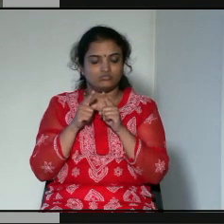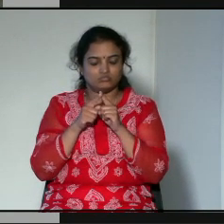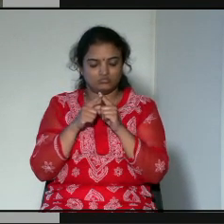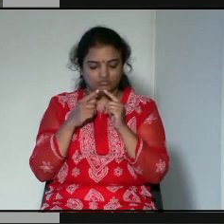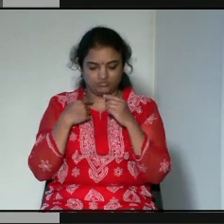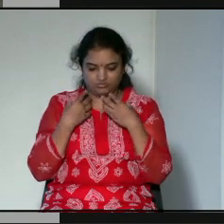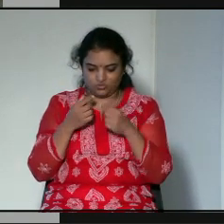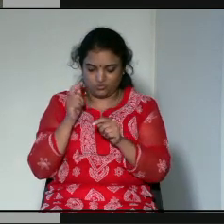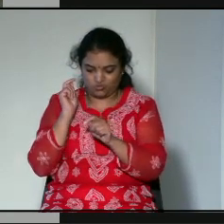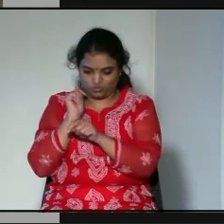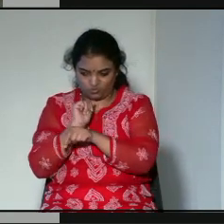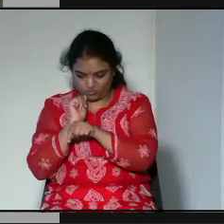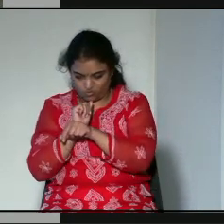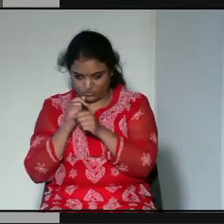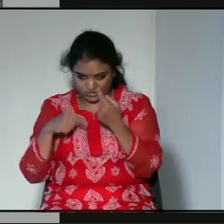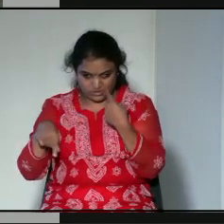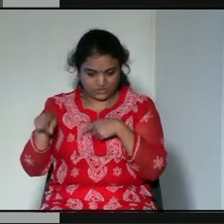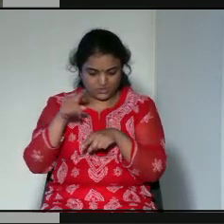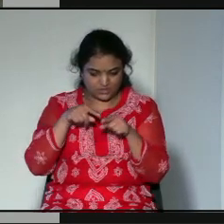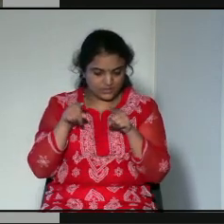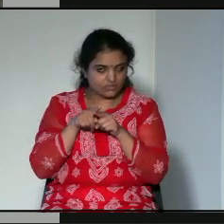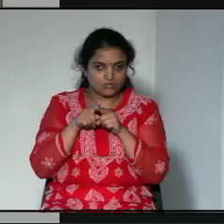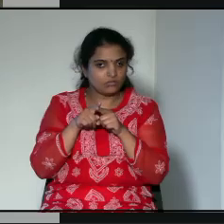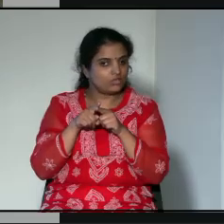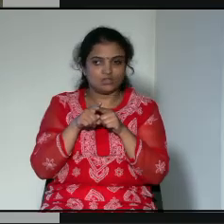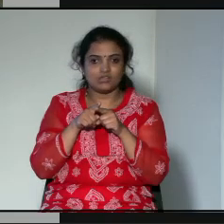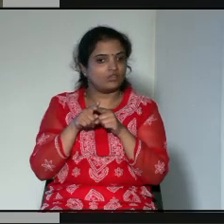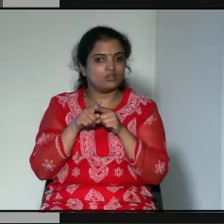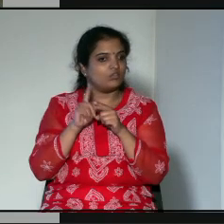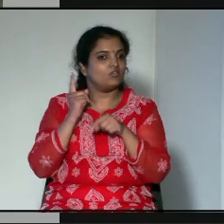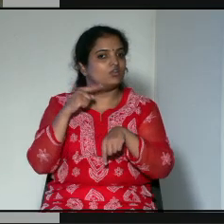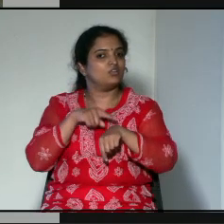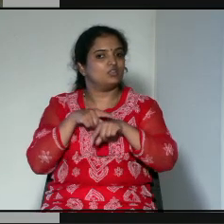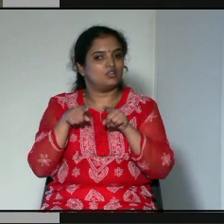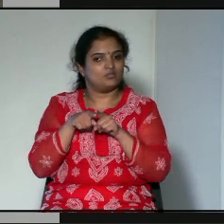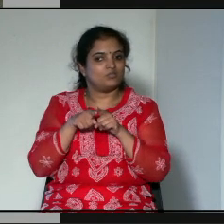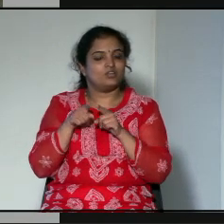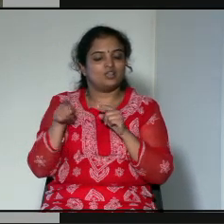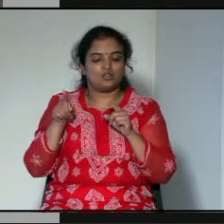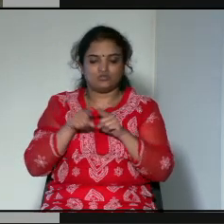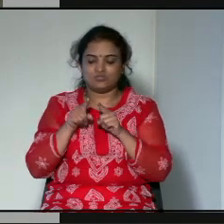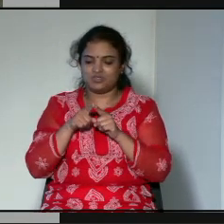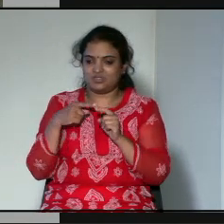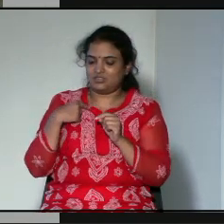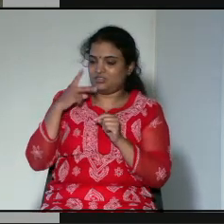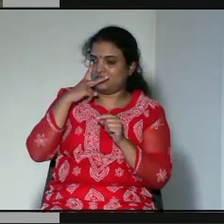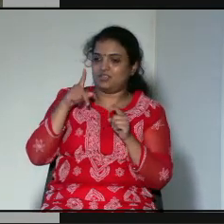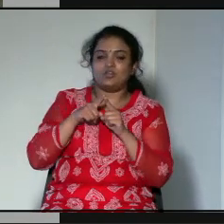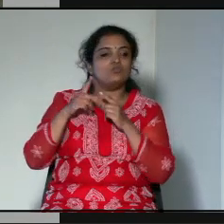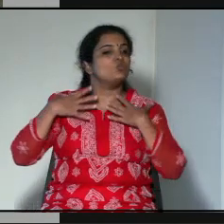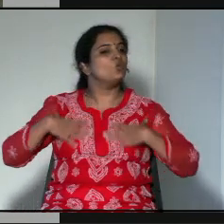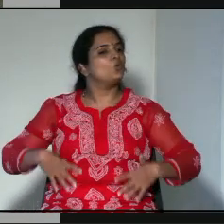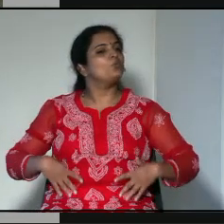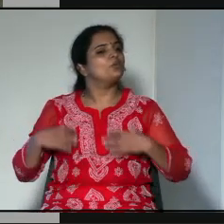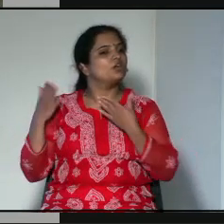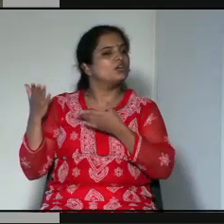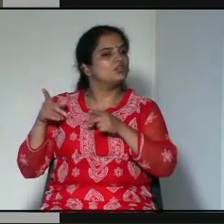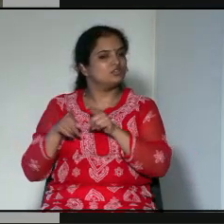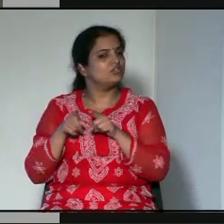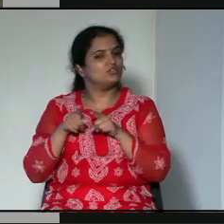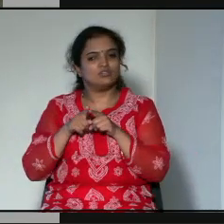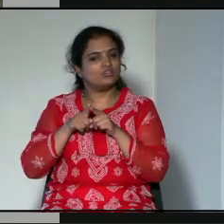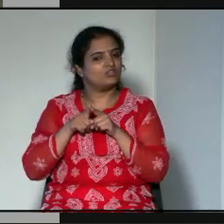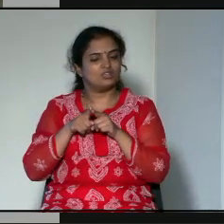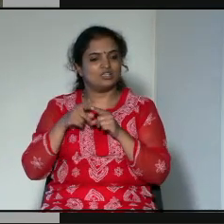magisterial work she had ever attempted. An icon as vibrantly human as it was divine, a 14 feet tall seated